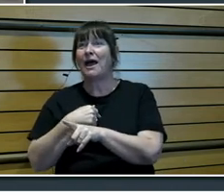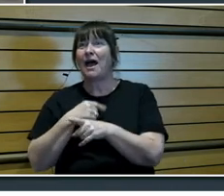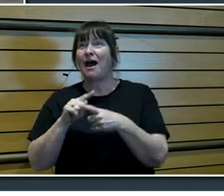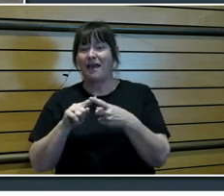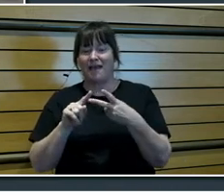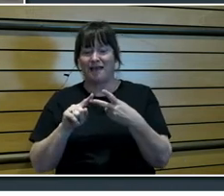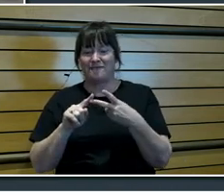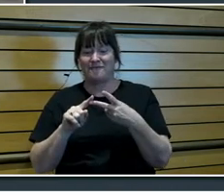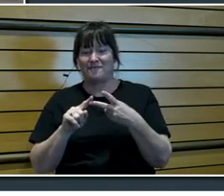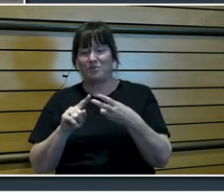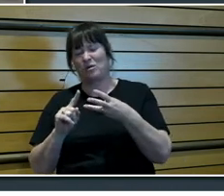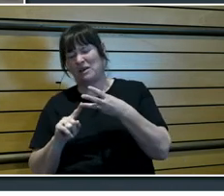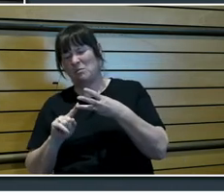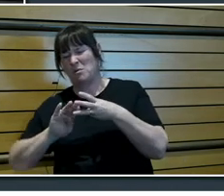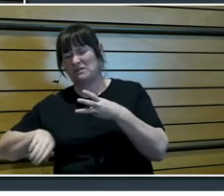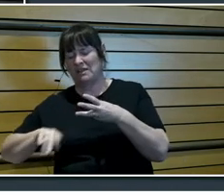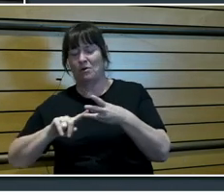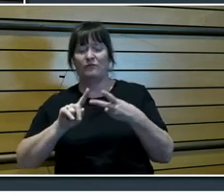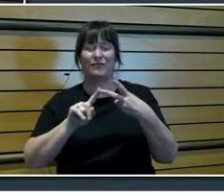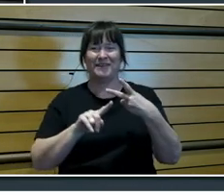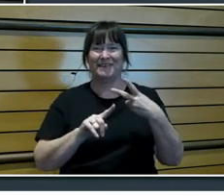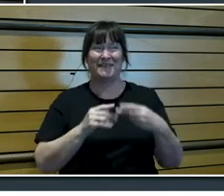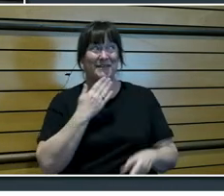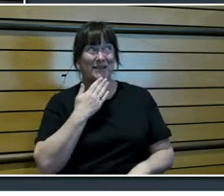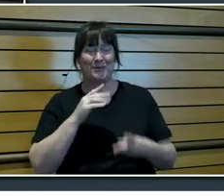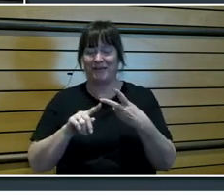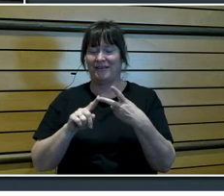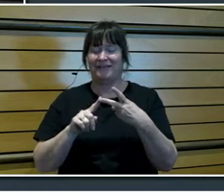but I'm going to whittle it down to two. Thank you.